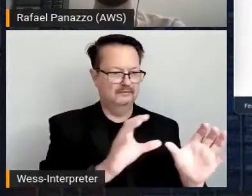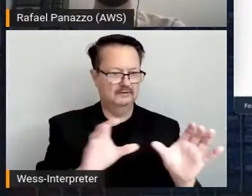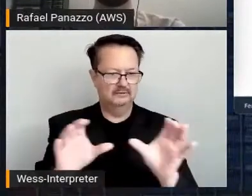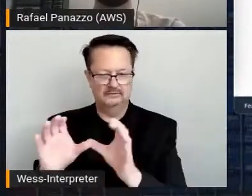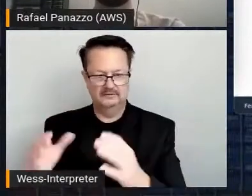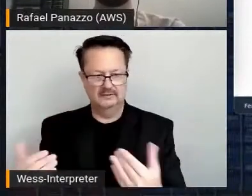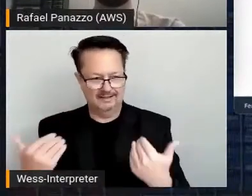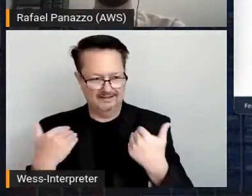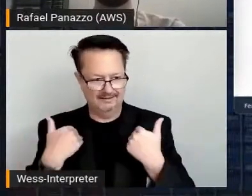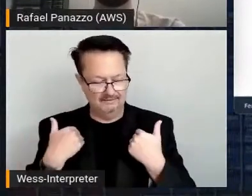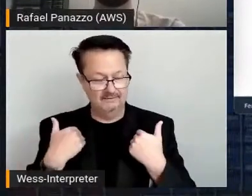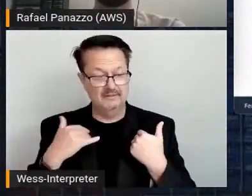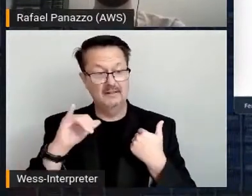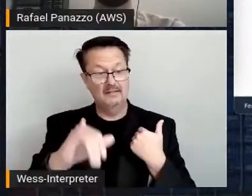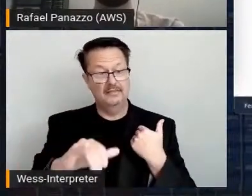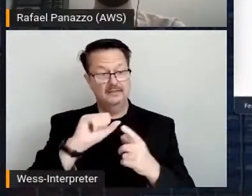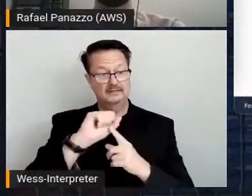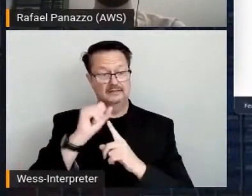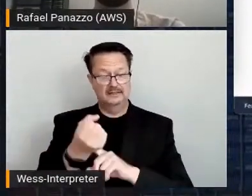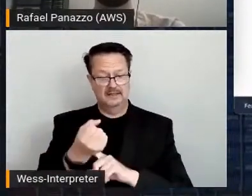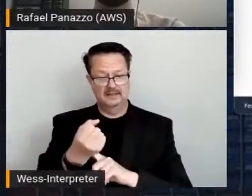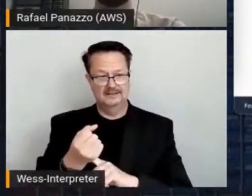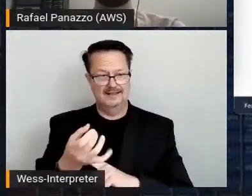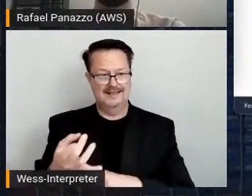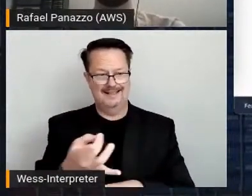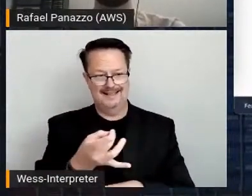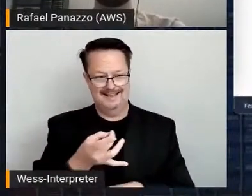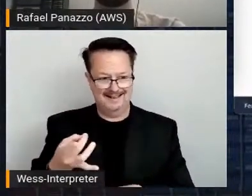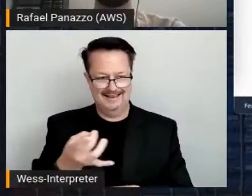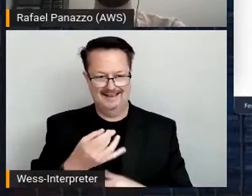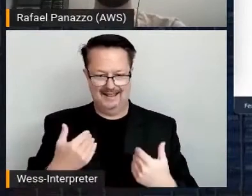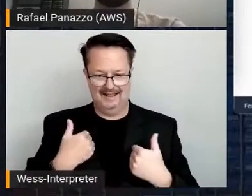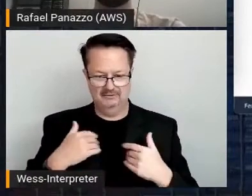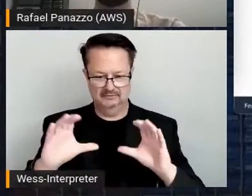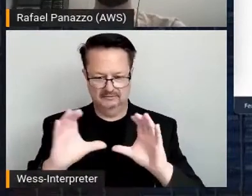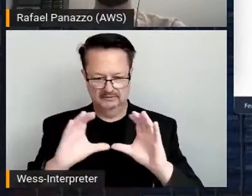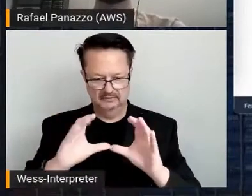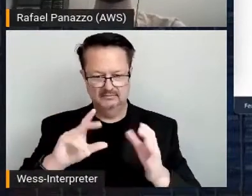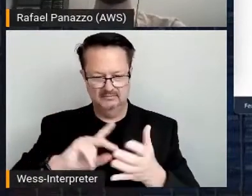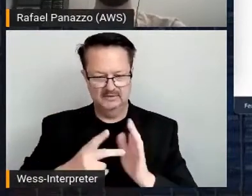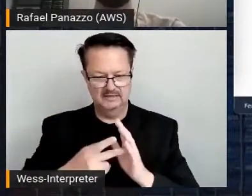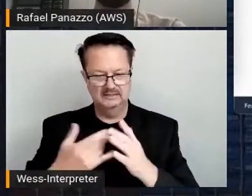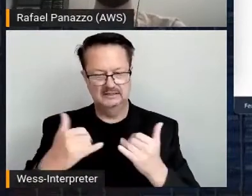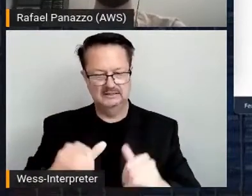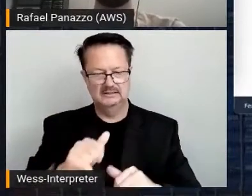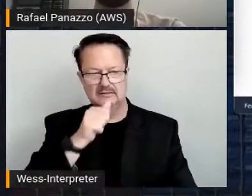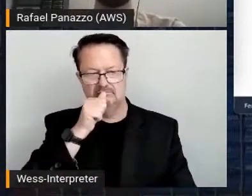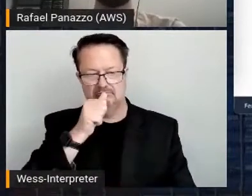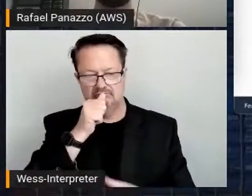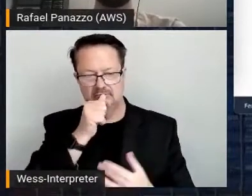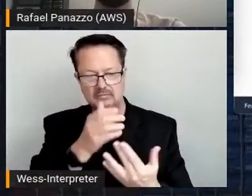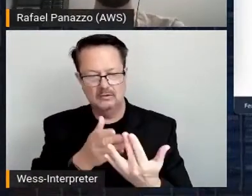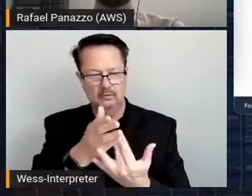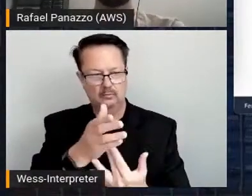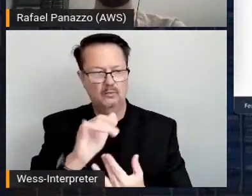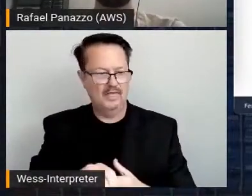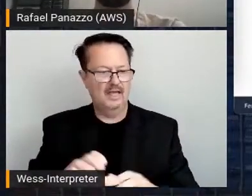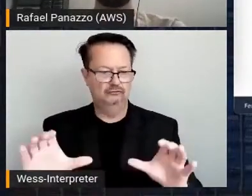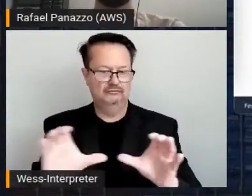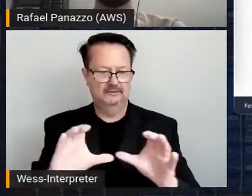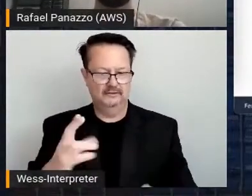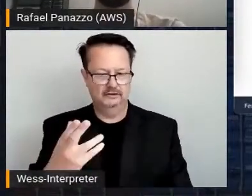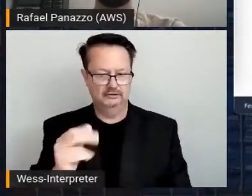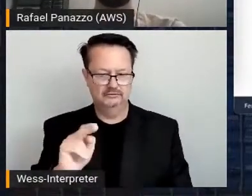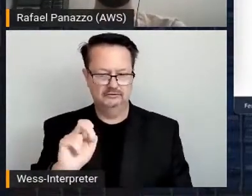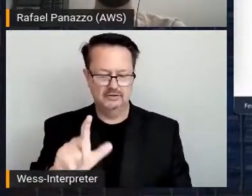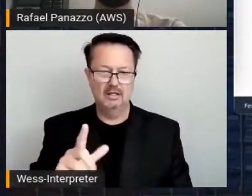in this case, AWS has a certificate. The traffic is still encrypted over that certificate channel, but it's not. Mutual TLS